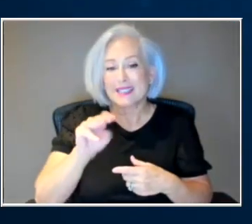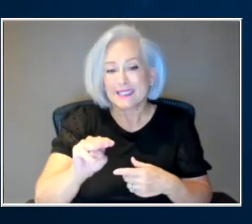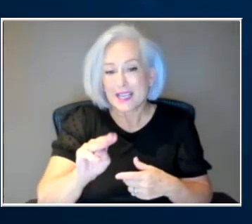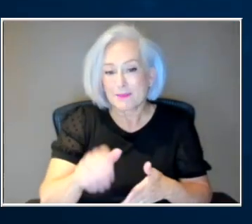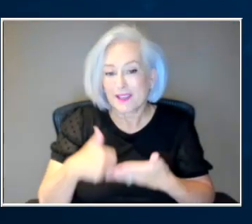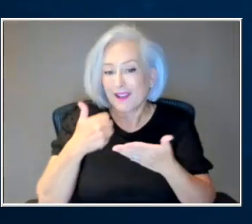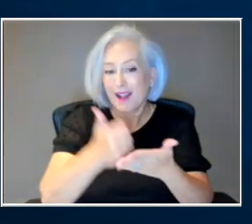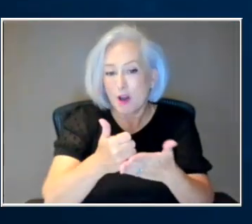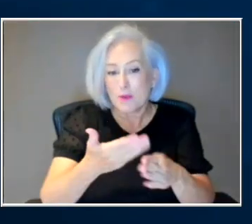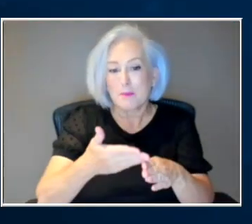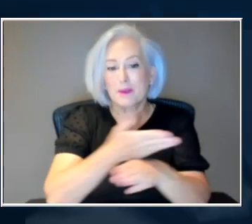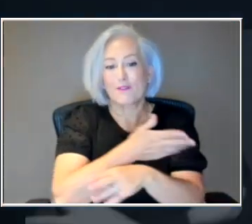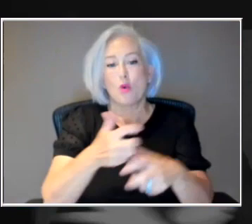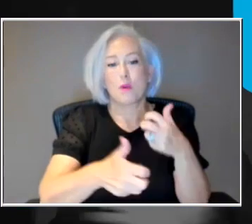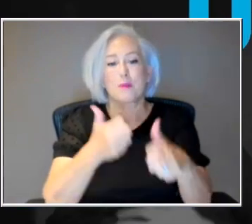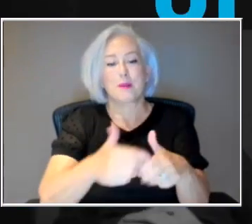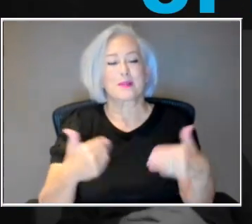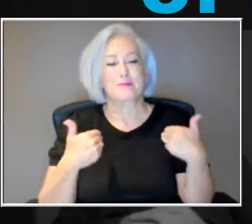Monday at 8.